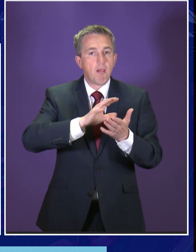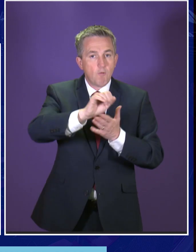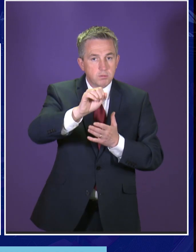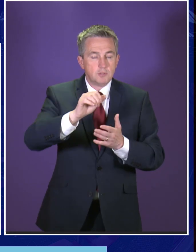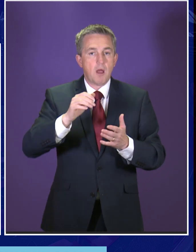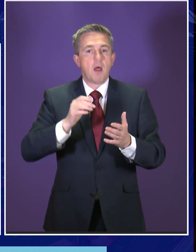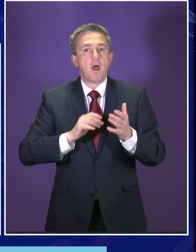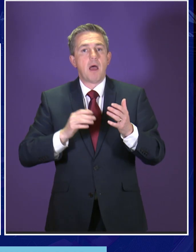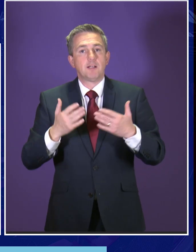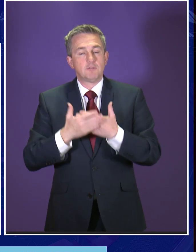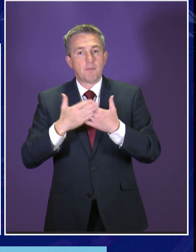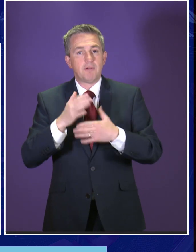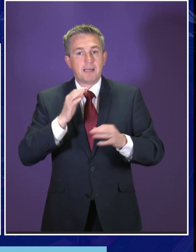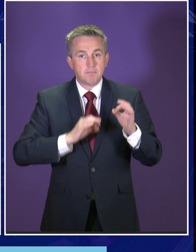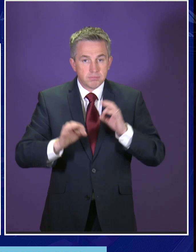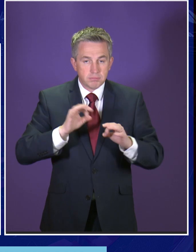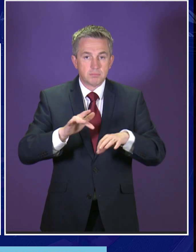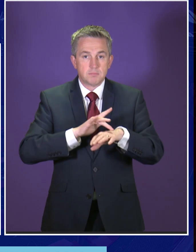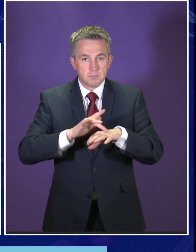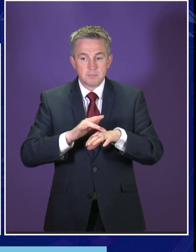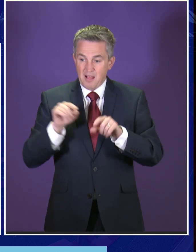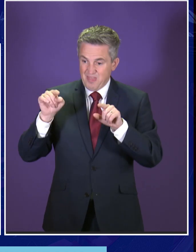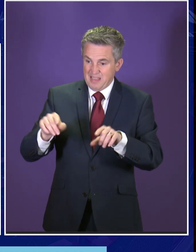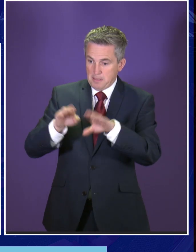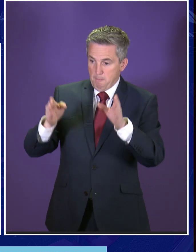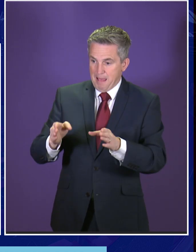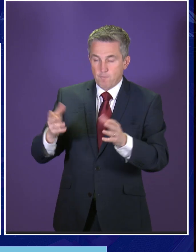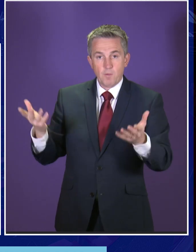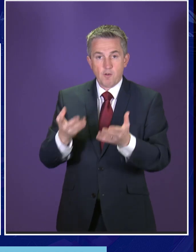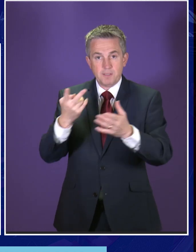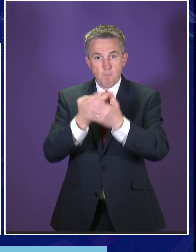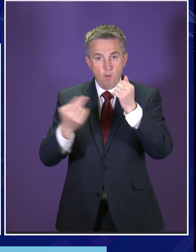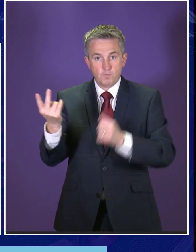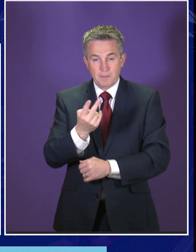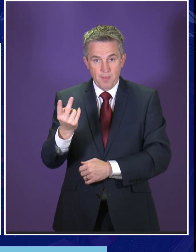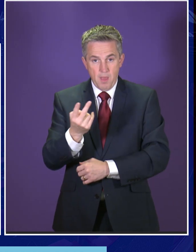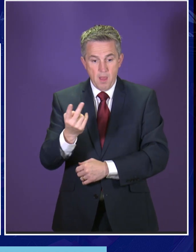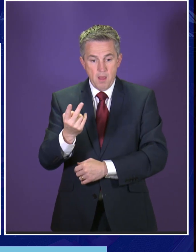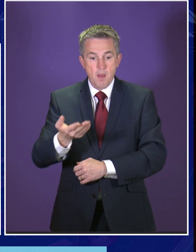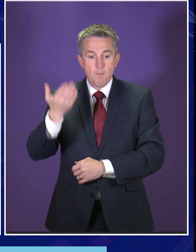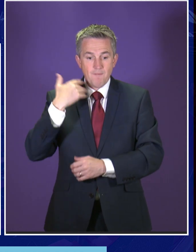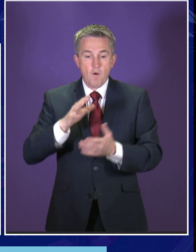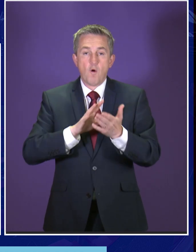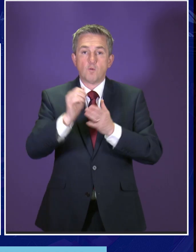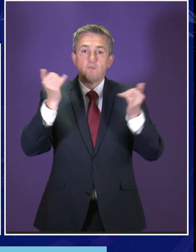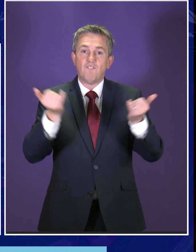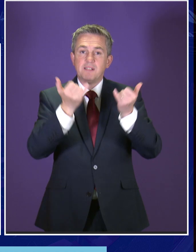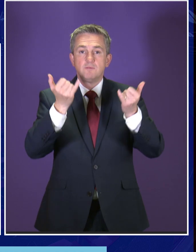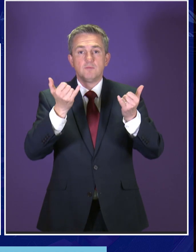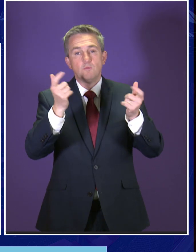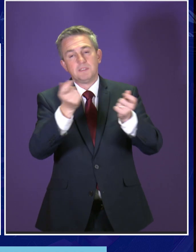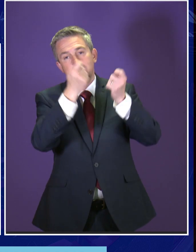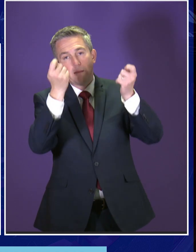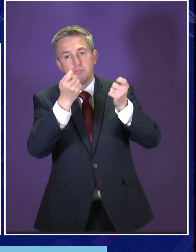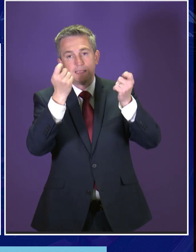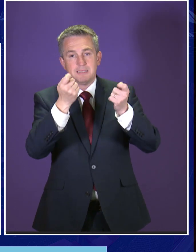contemporary practices. On this platform, we encourage the connections between the two. While before cultural festivals have been about celebrating,